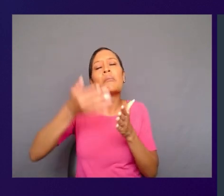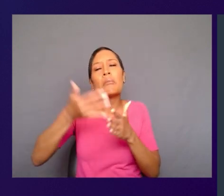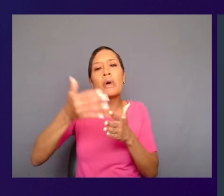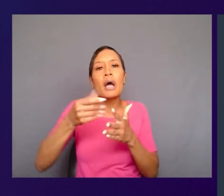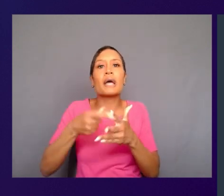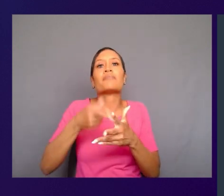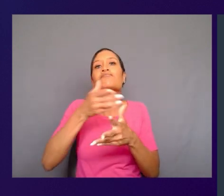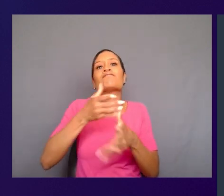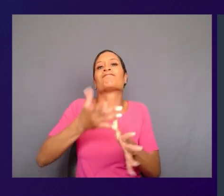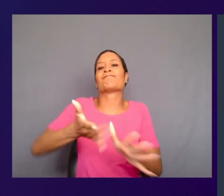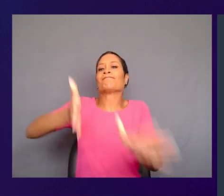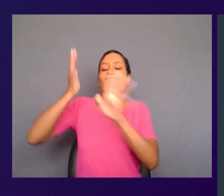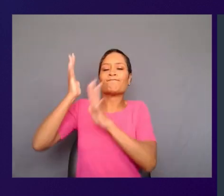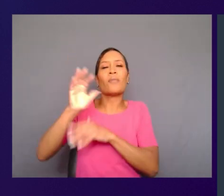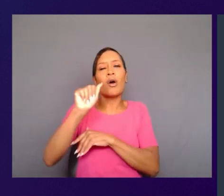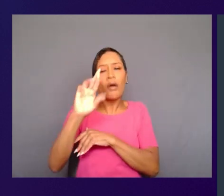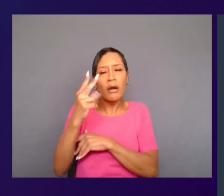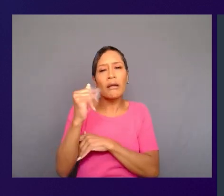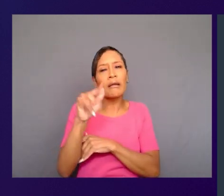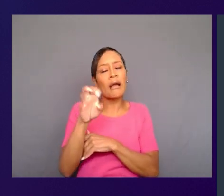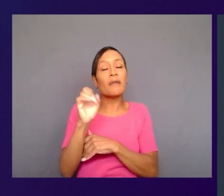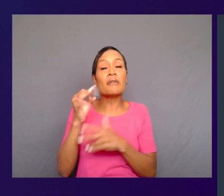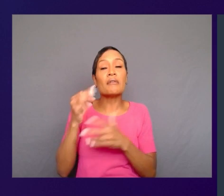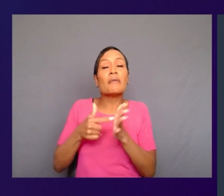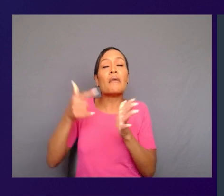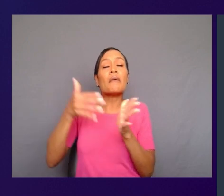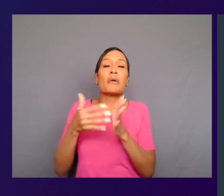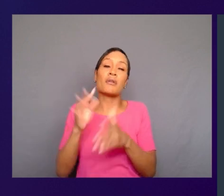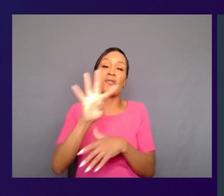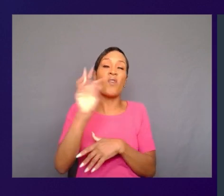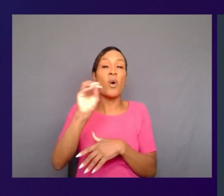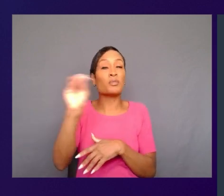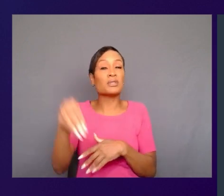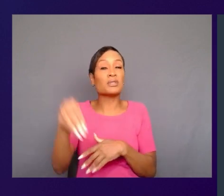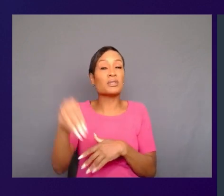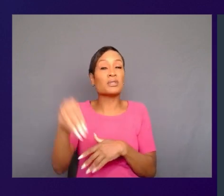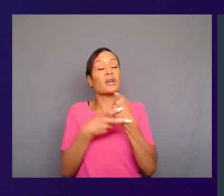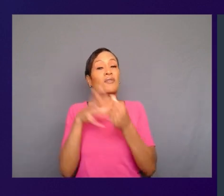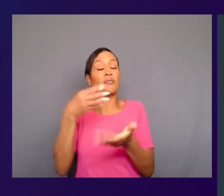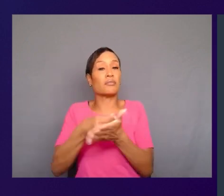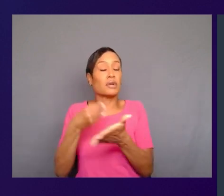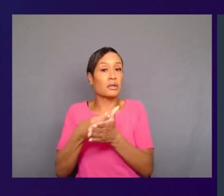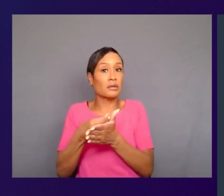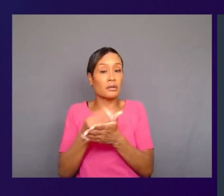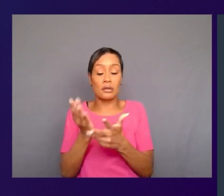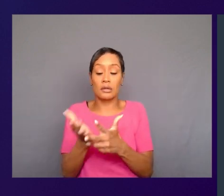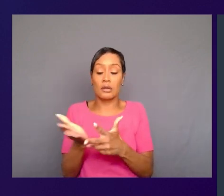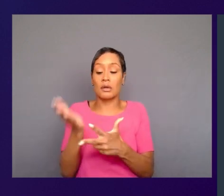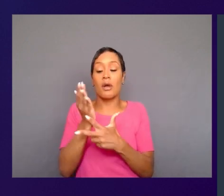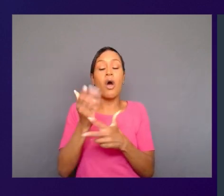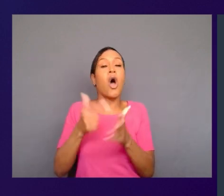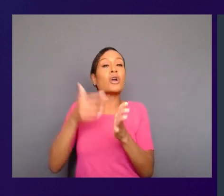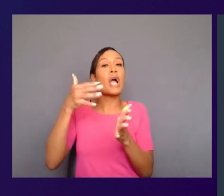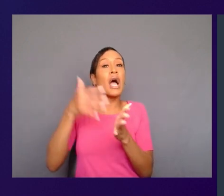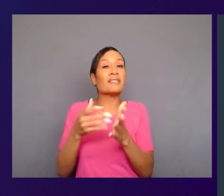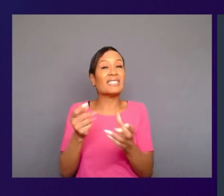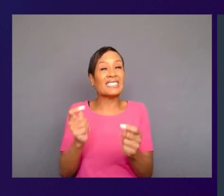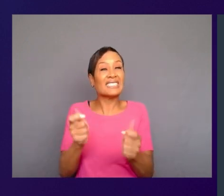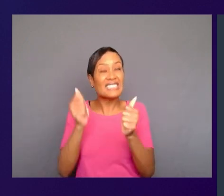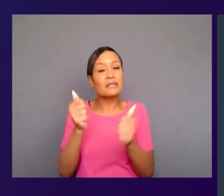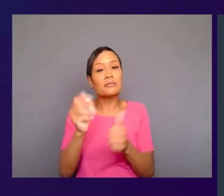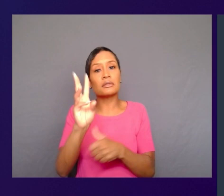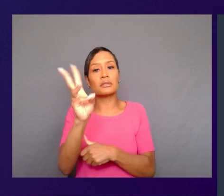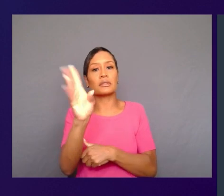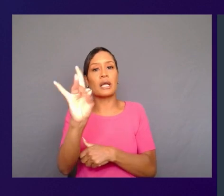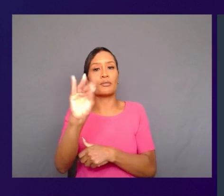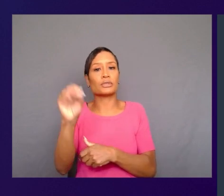tiers. With the infrequent access tier, you can save up to 40% on your storage costs. With the archive instant access tier, you can save up to